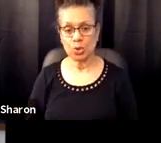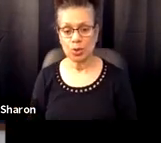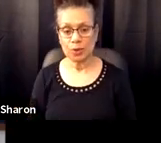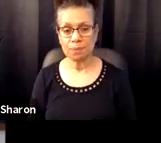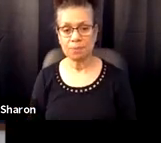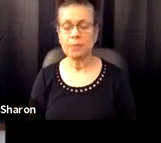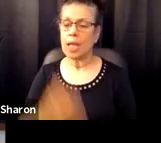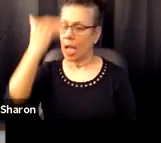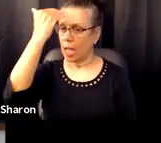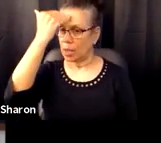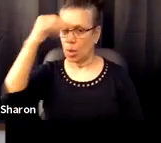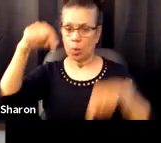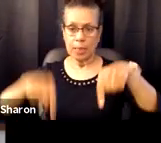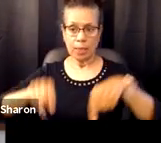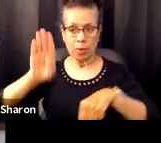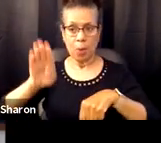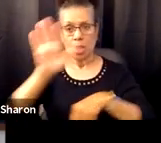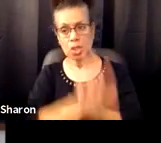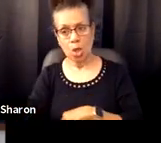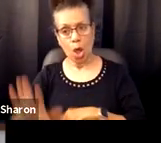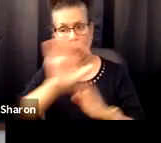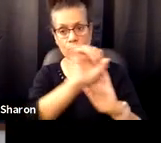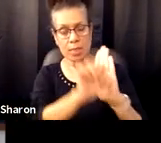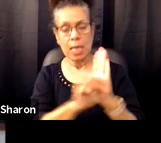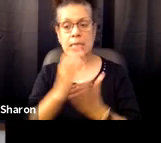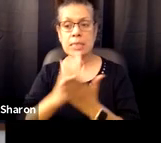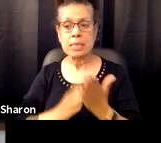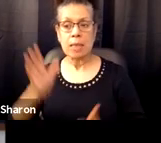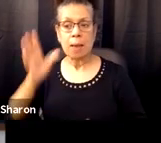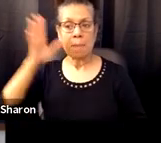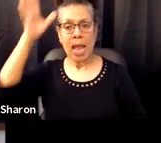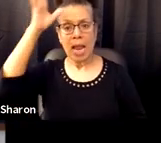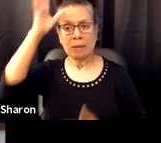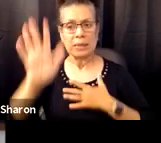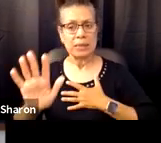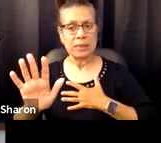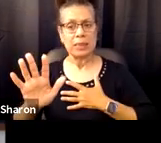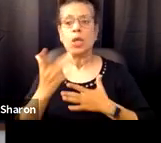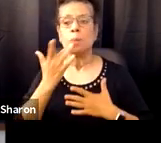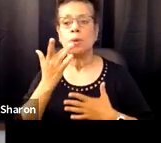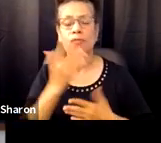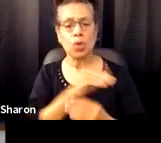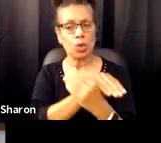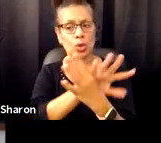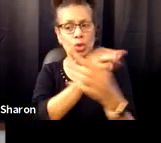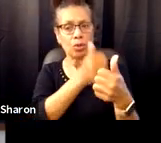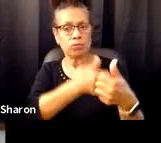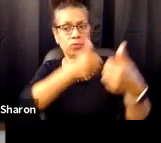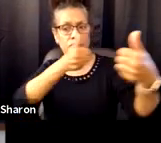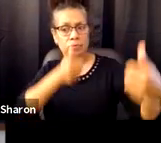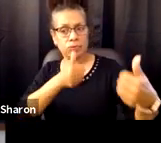i know that in boston and across the commonwealth some parents have advocated for a remote learning option for their students